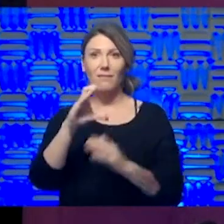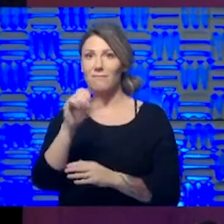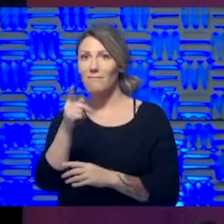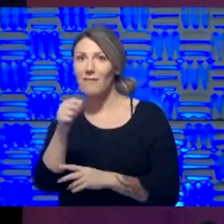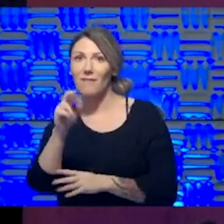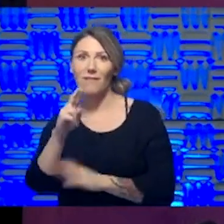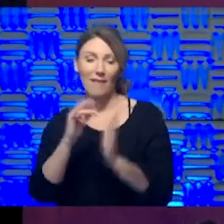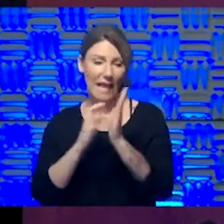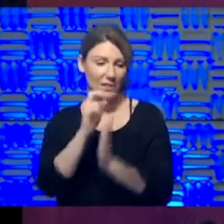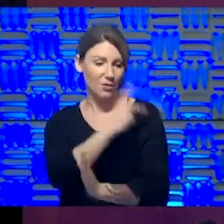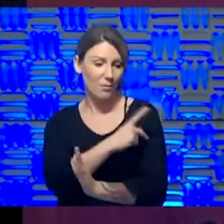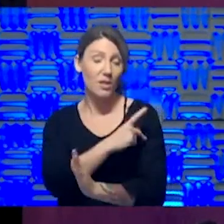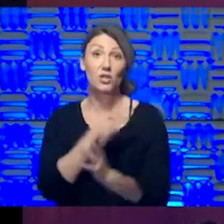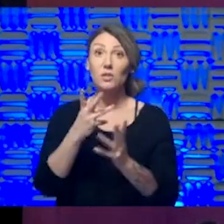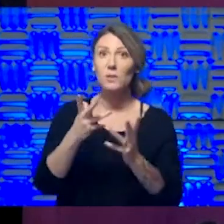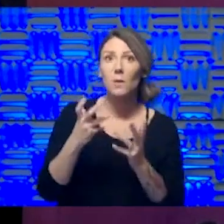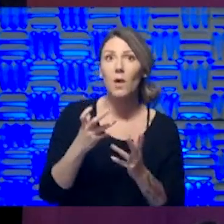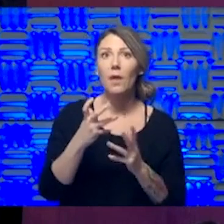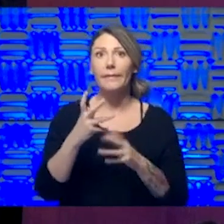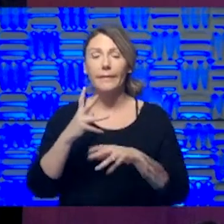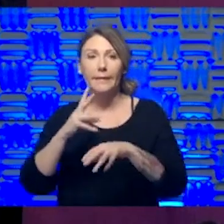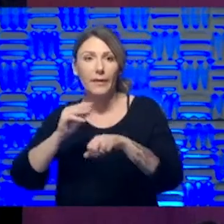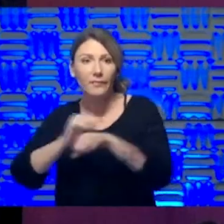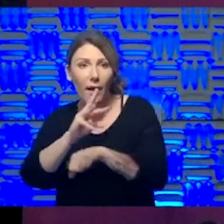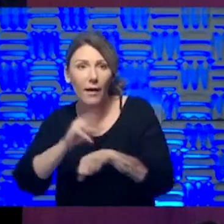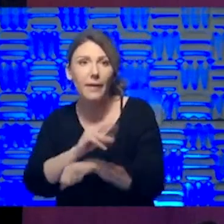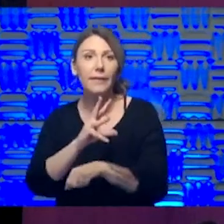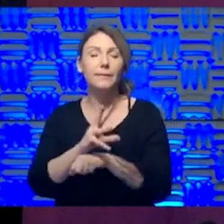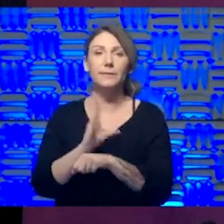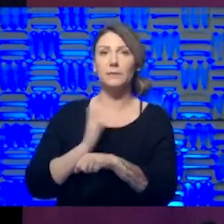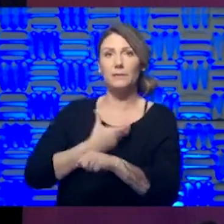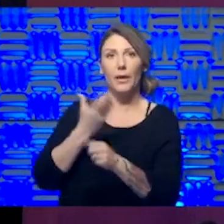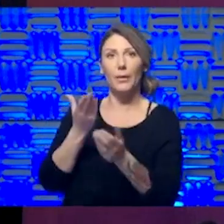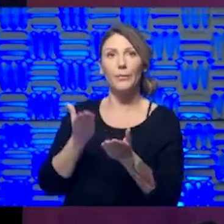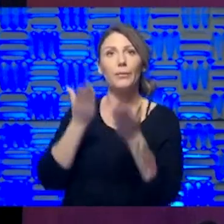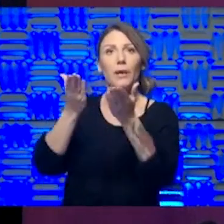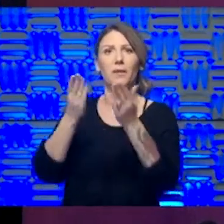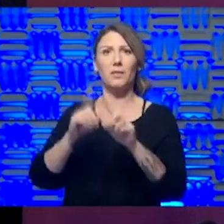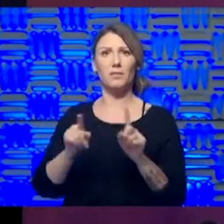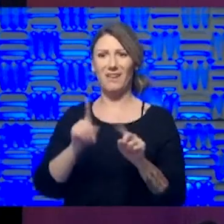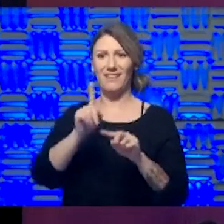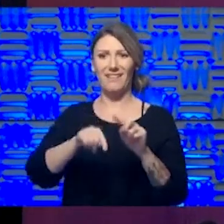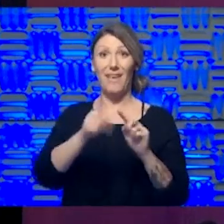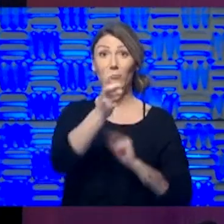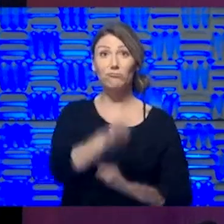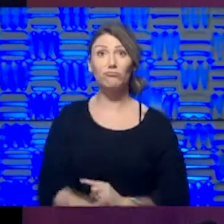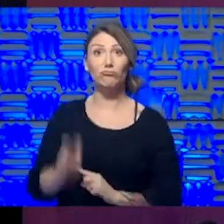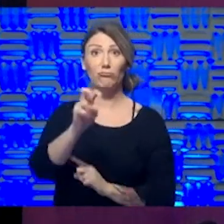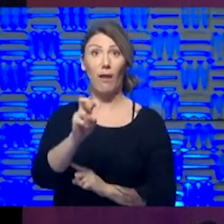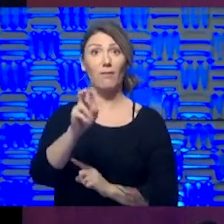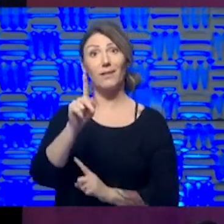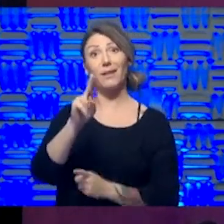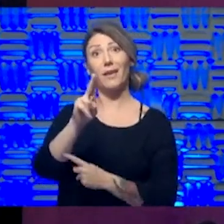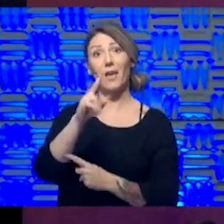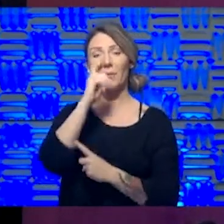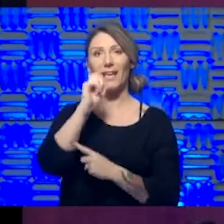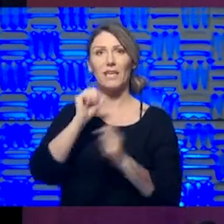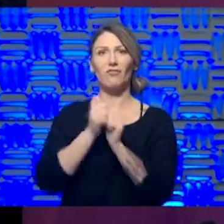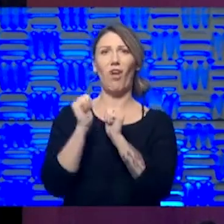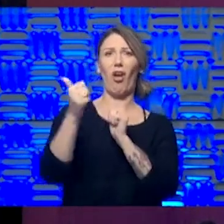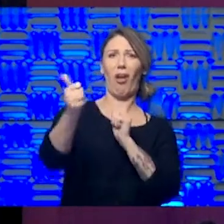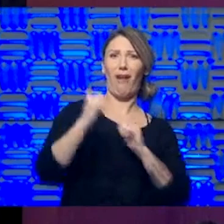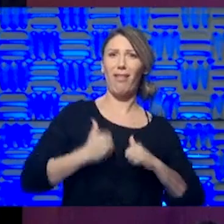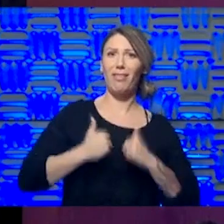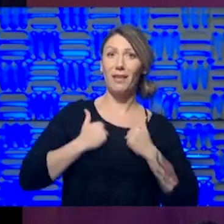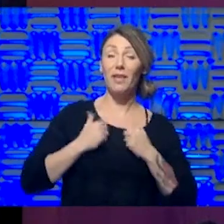seek our advice, want to seek our recommendations, but they're not able to travel here because they live far away. And